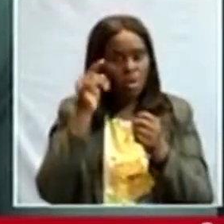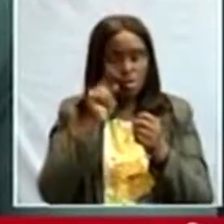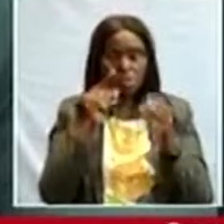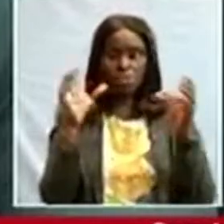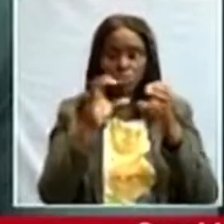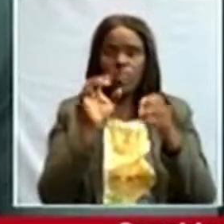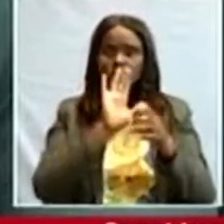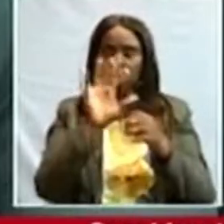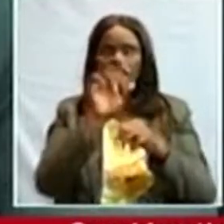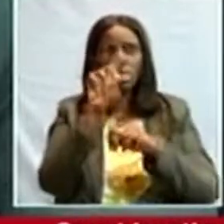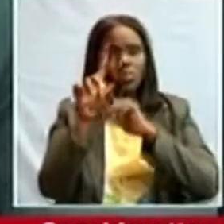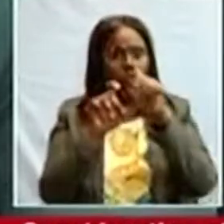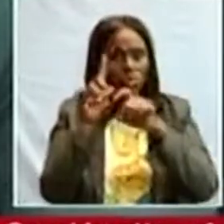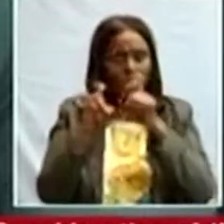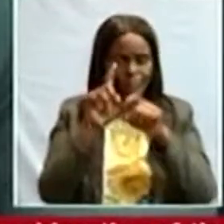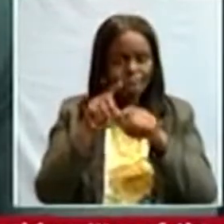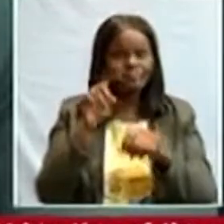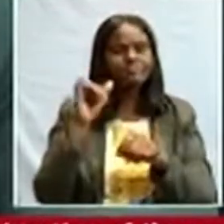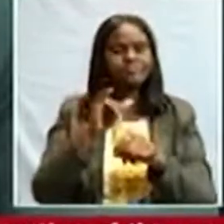following questions.